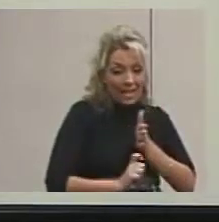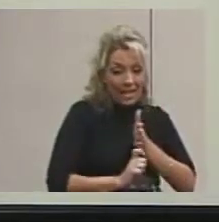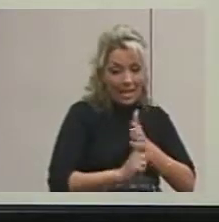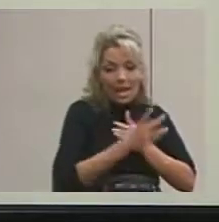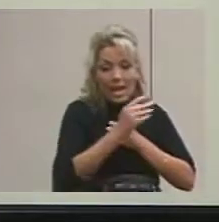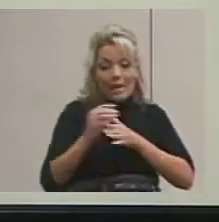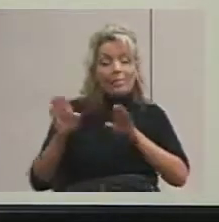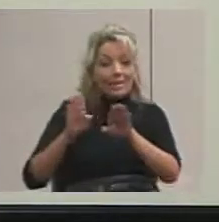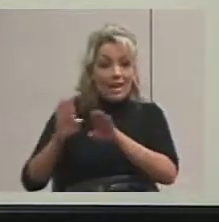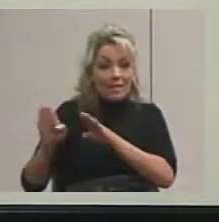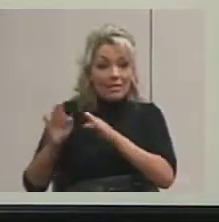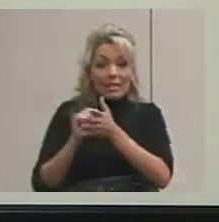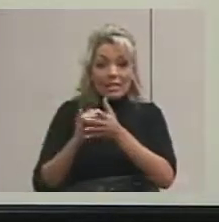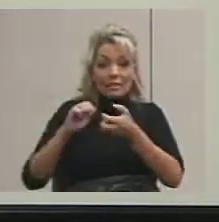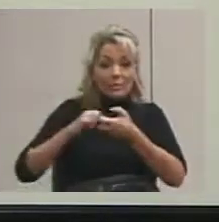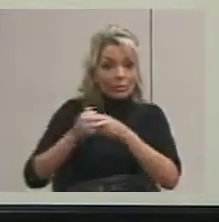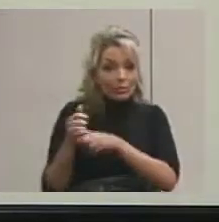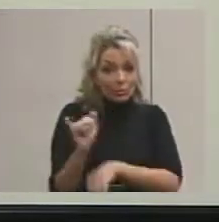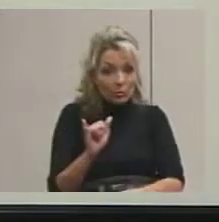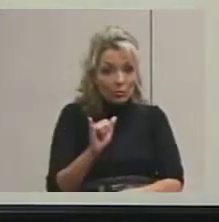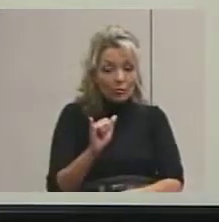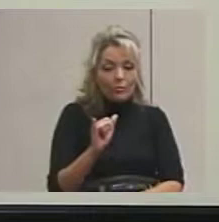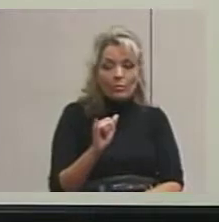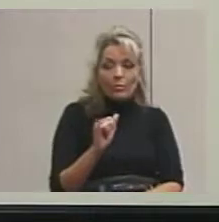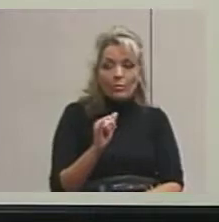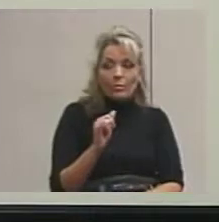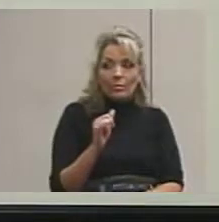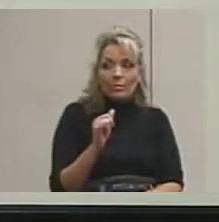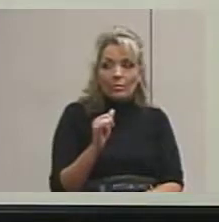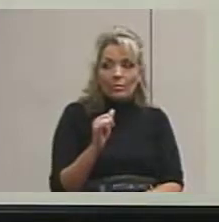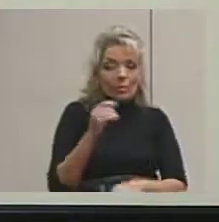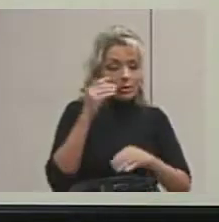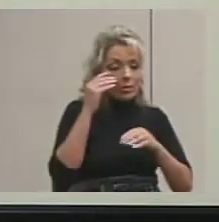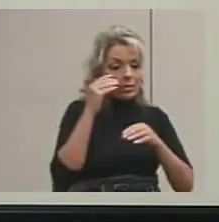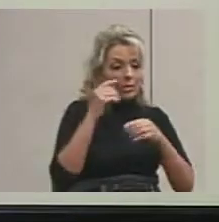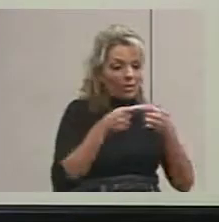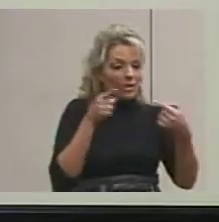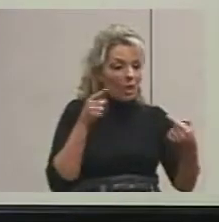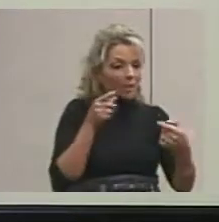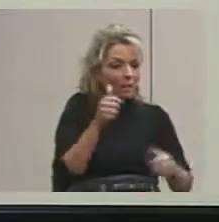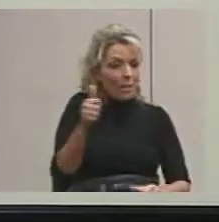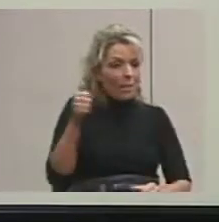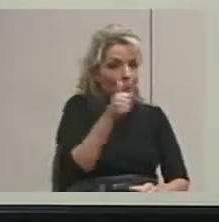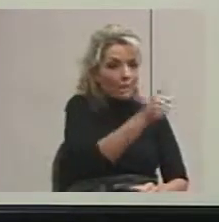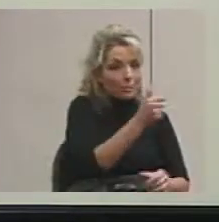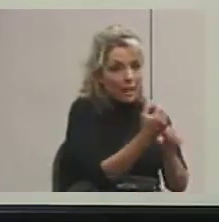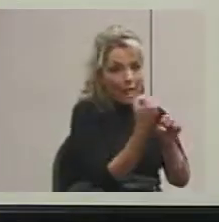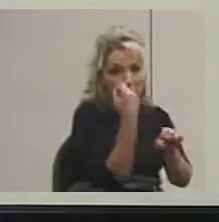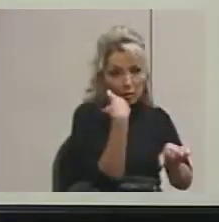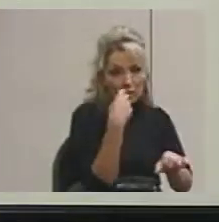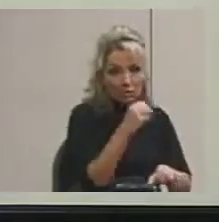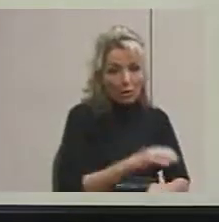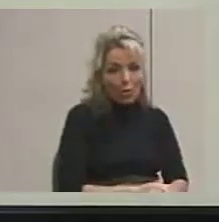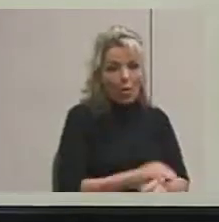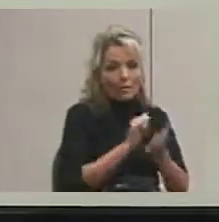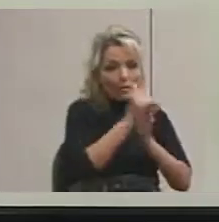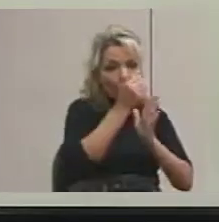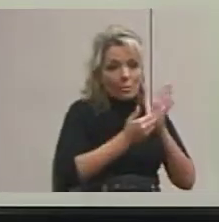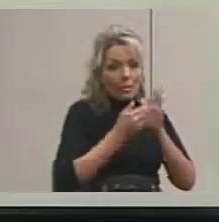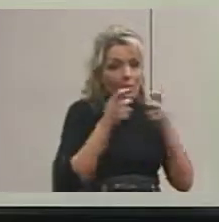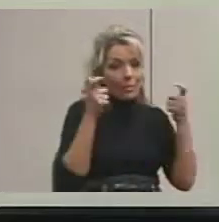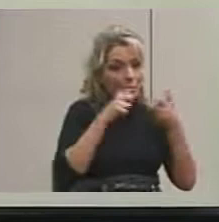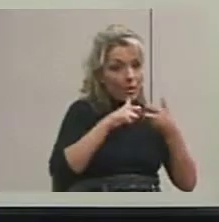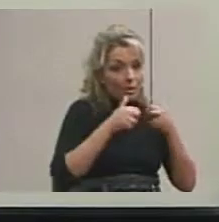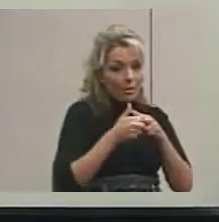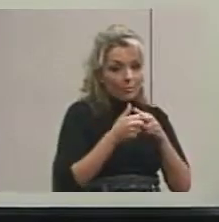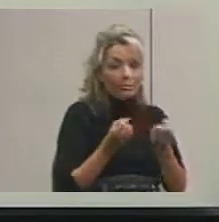written. And we didn't have him at the end of last year. He was in an alternate placement. So, which is part of the issue. Some